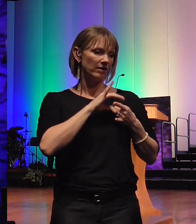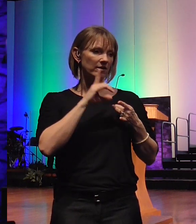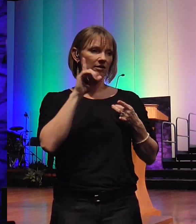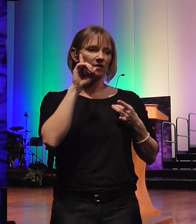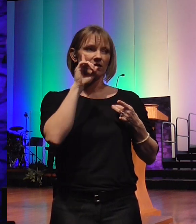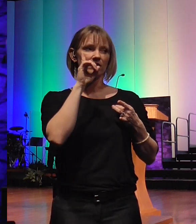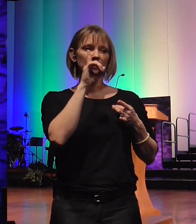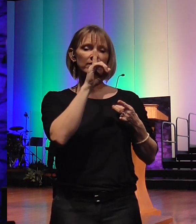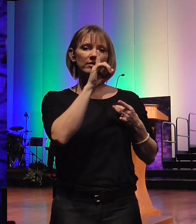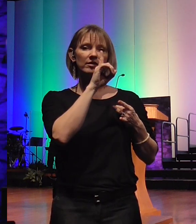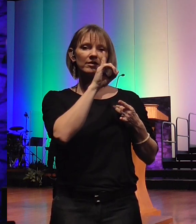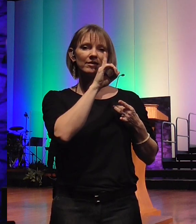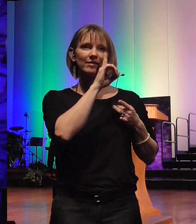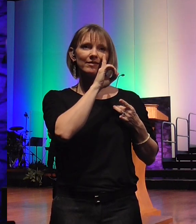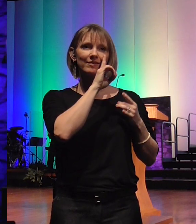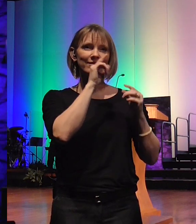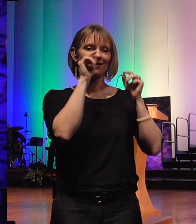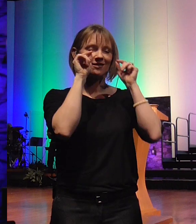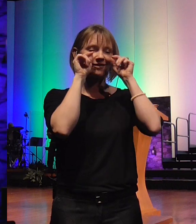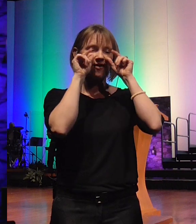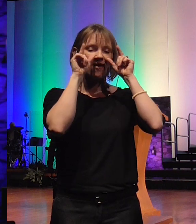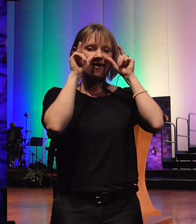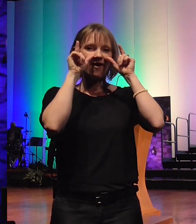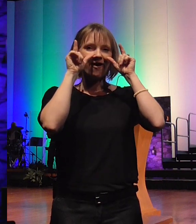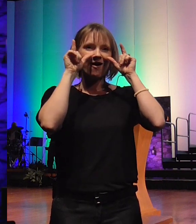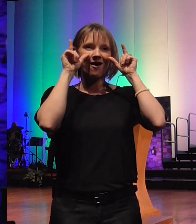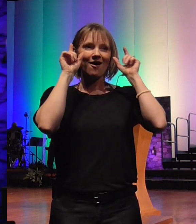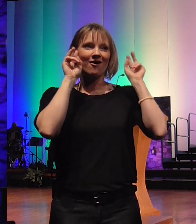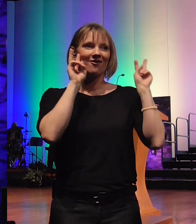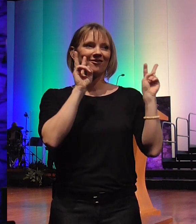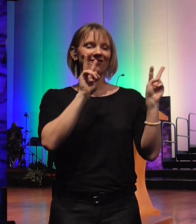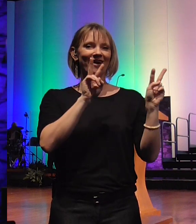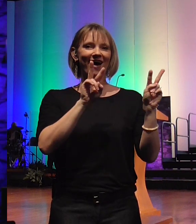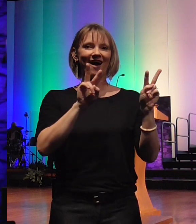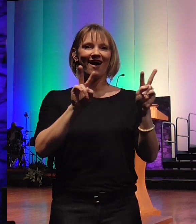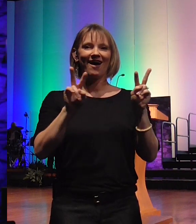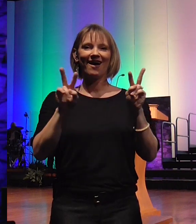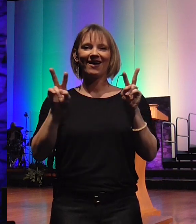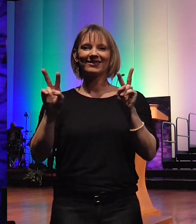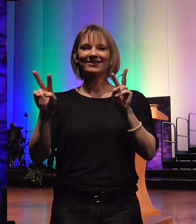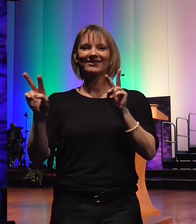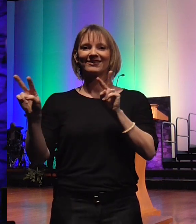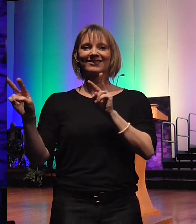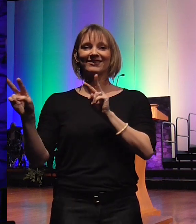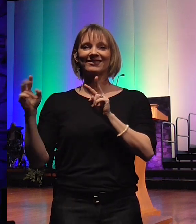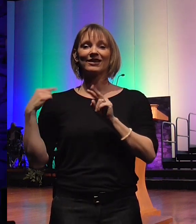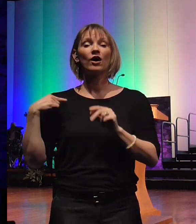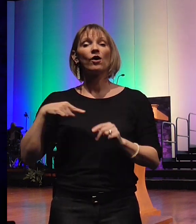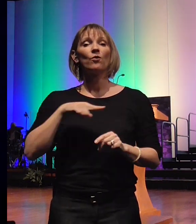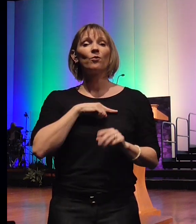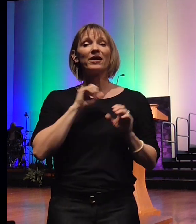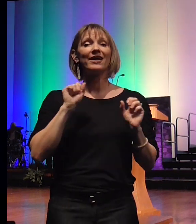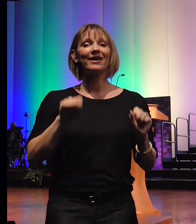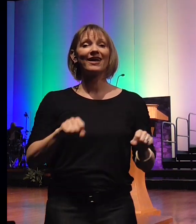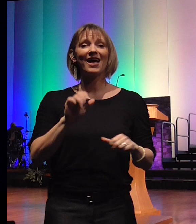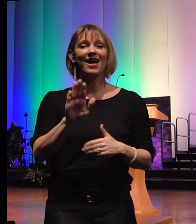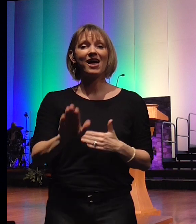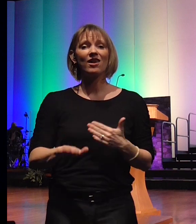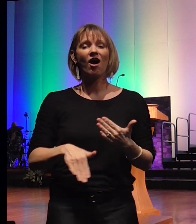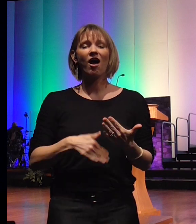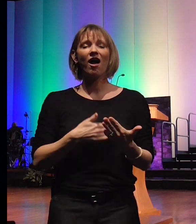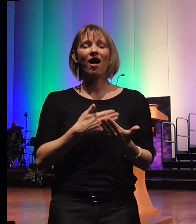Open up both your eyes.